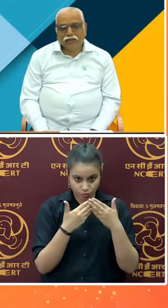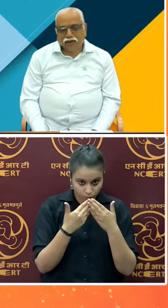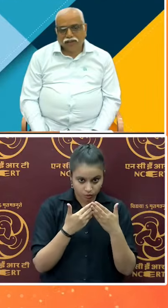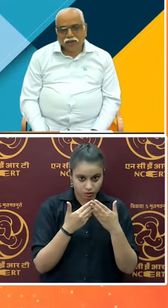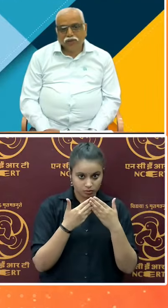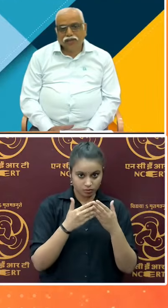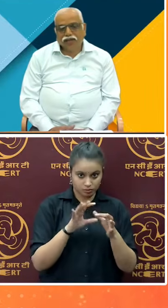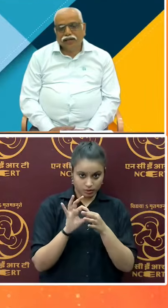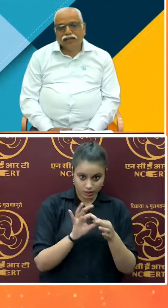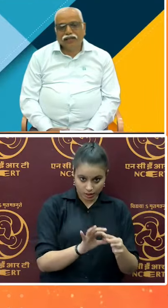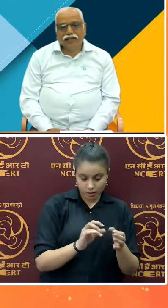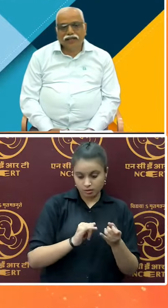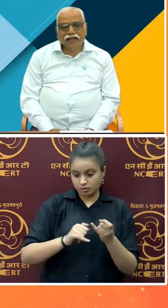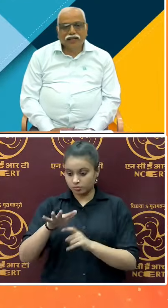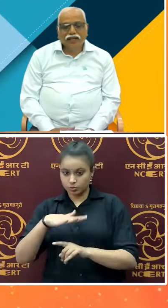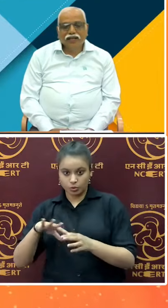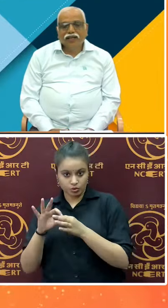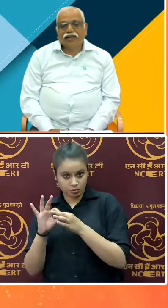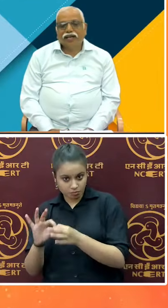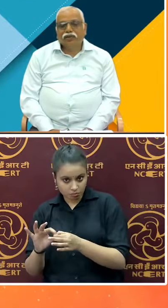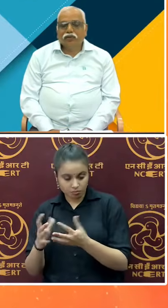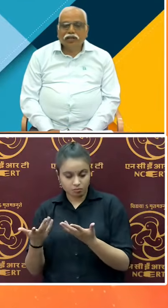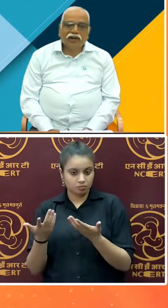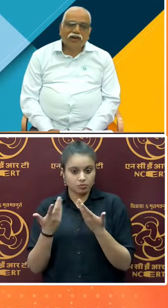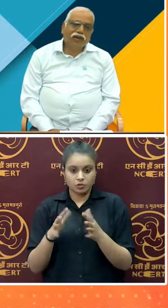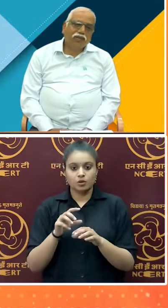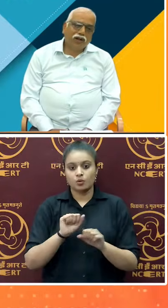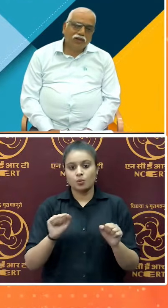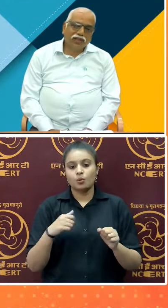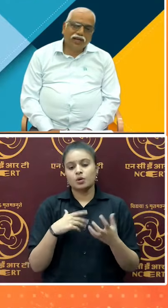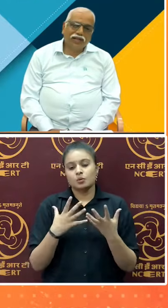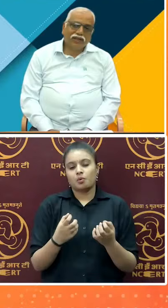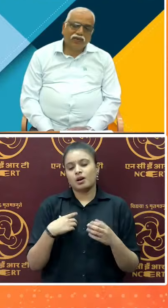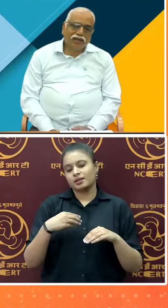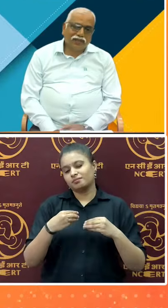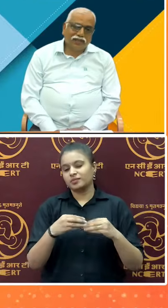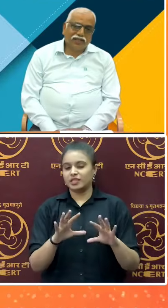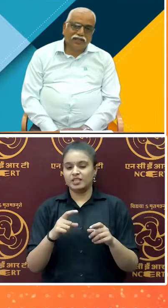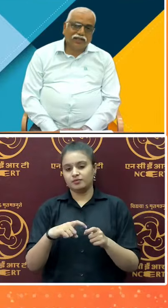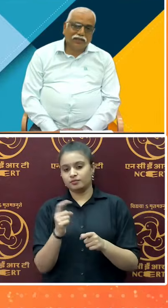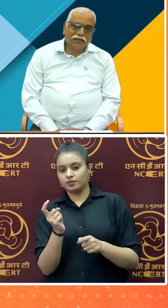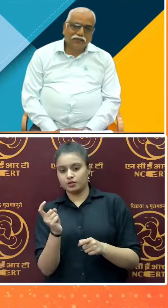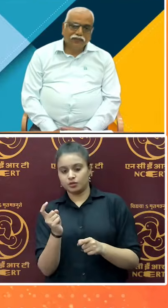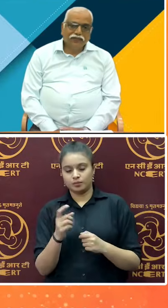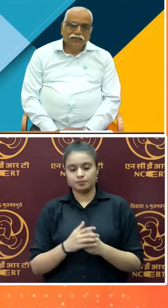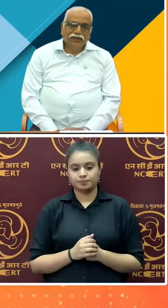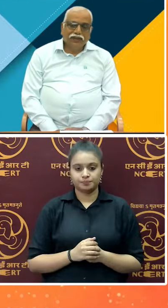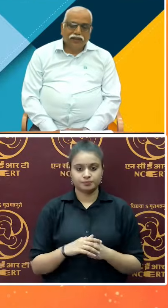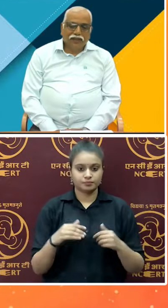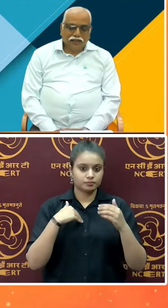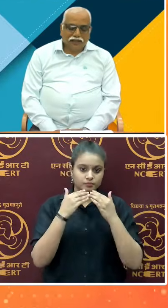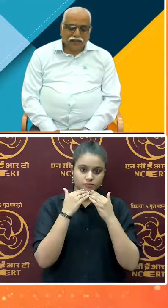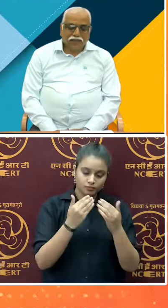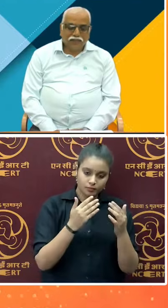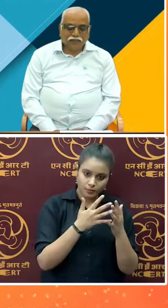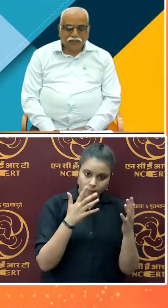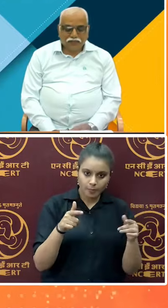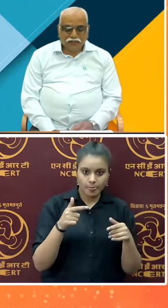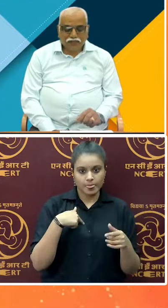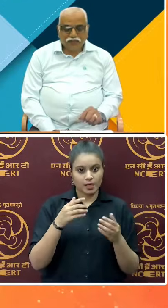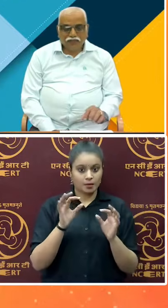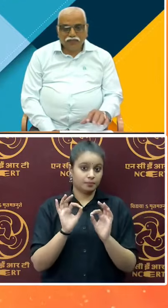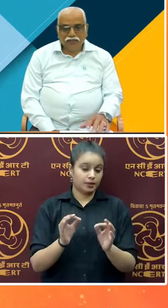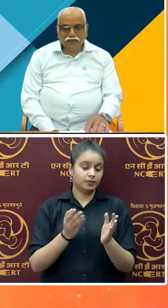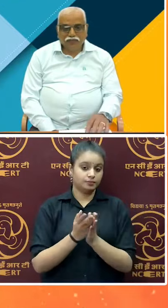related or among the social related areas. They try to withdraw from all those kinds of conversations. Yeah, thank you so much, sir. That was really